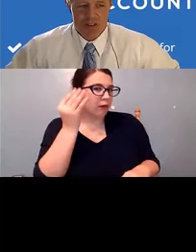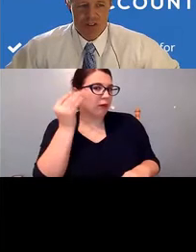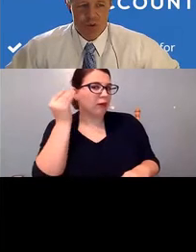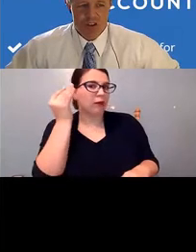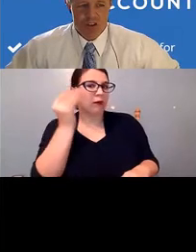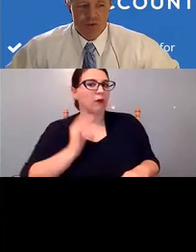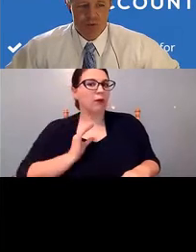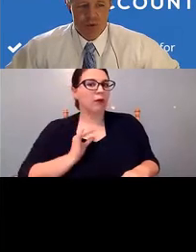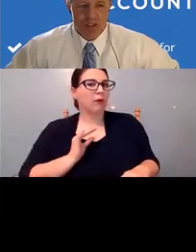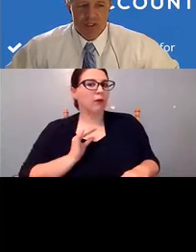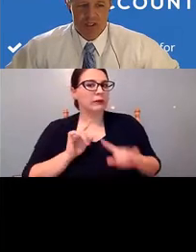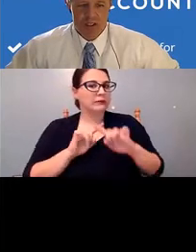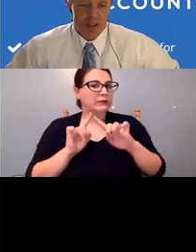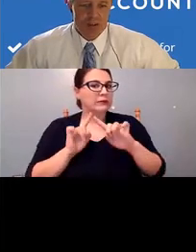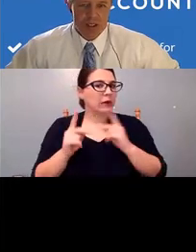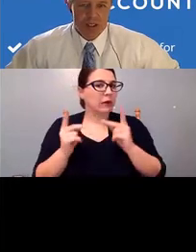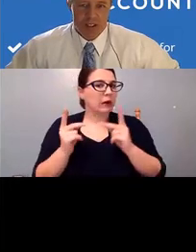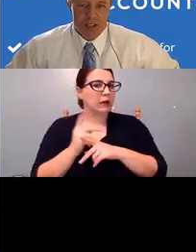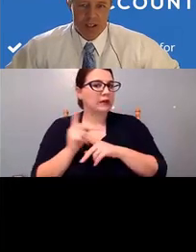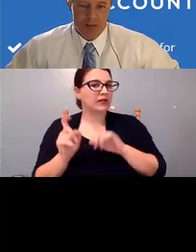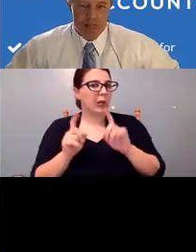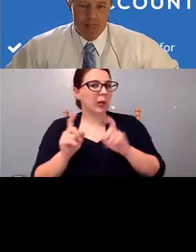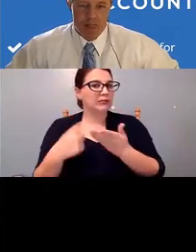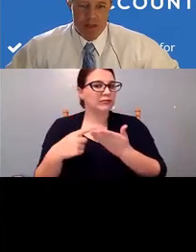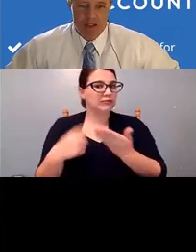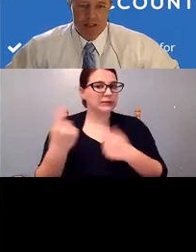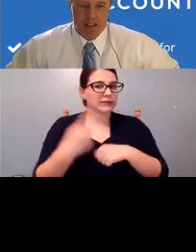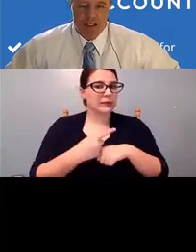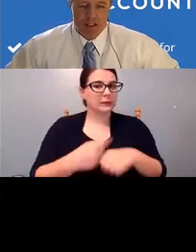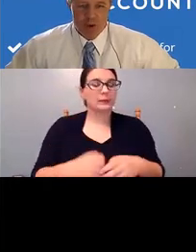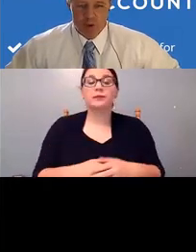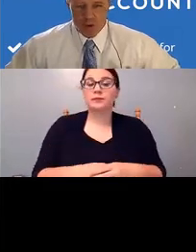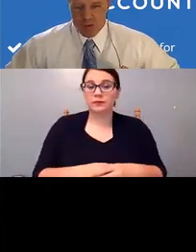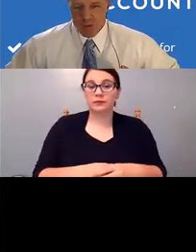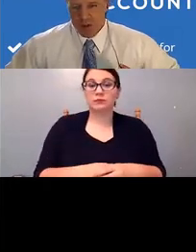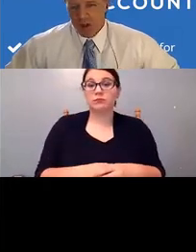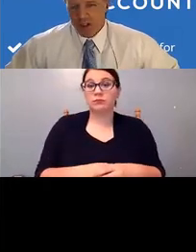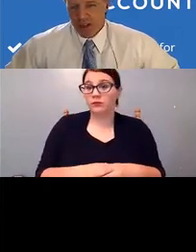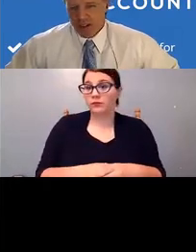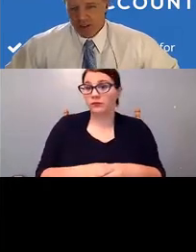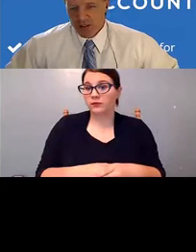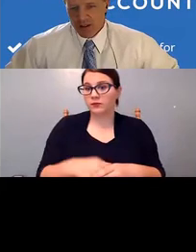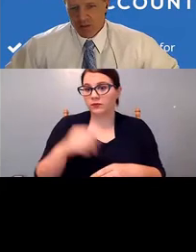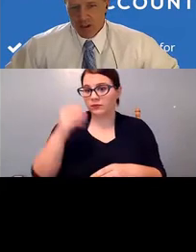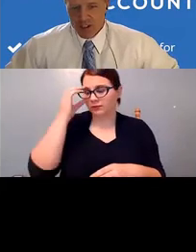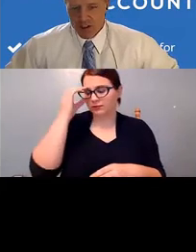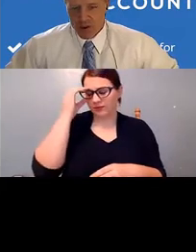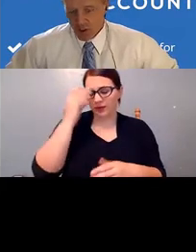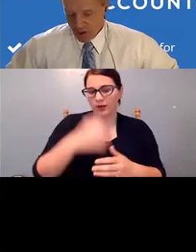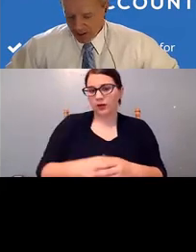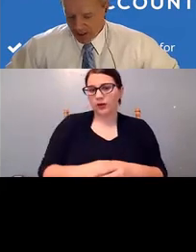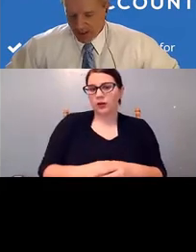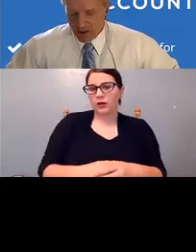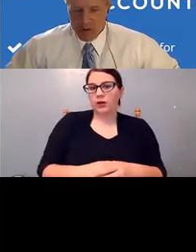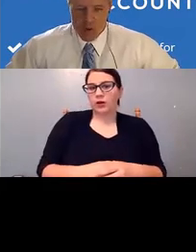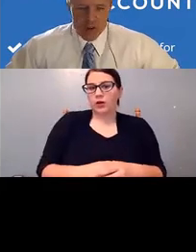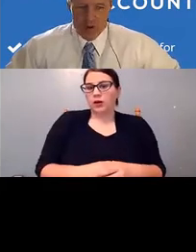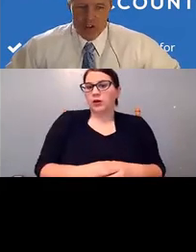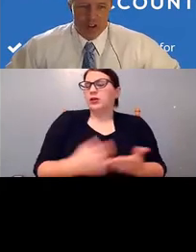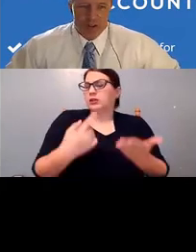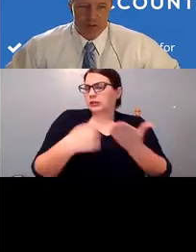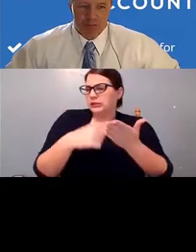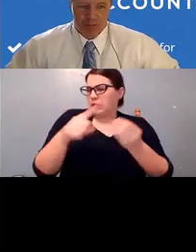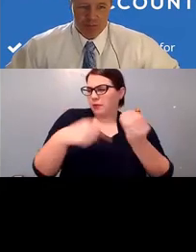of questions we'll be covering today. So when we look at wanting to enroll an account, where